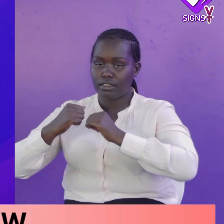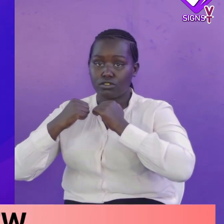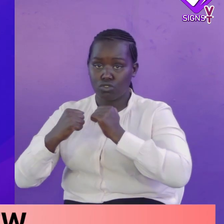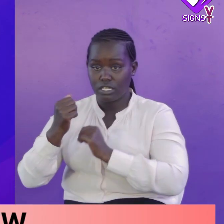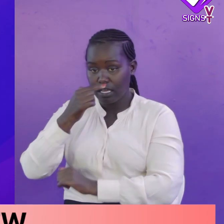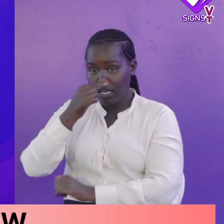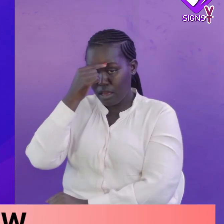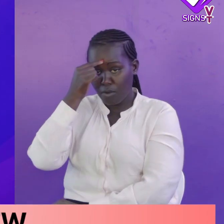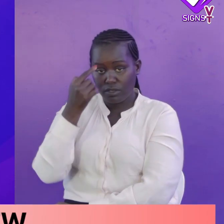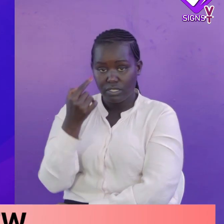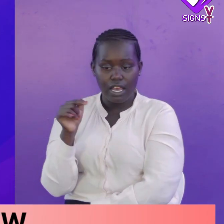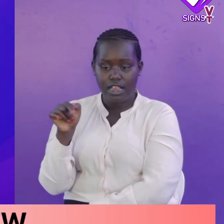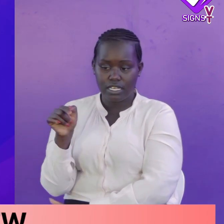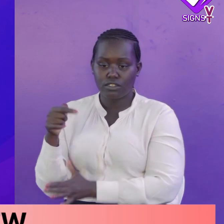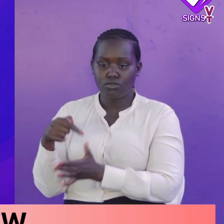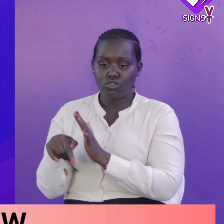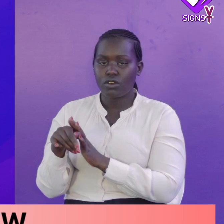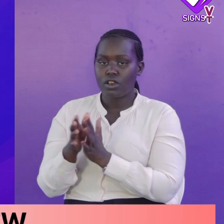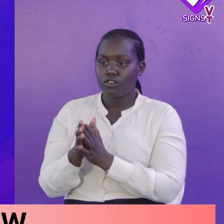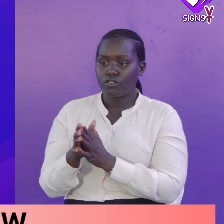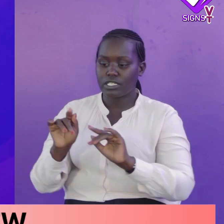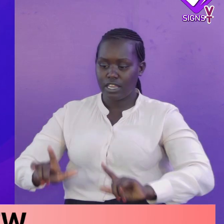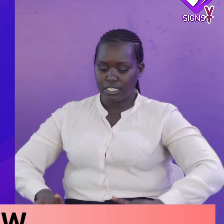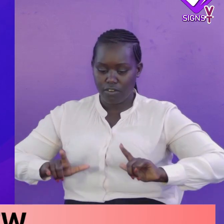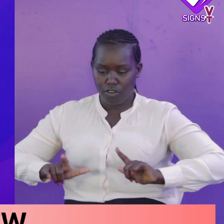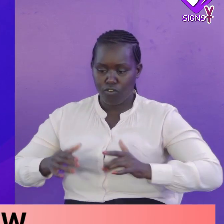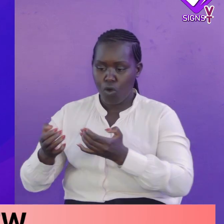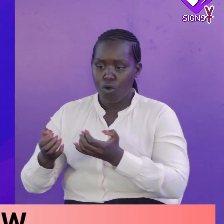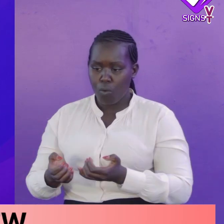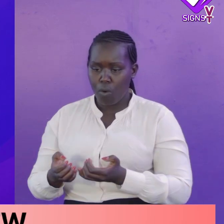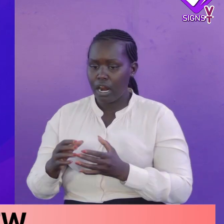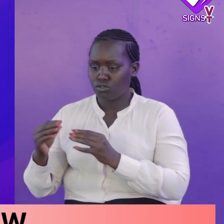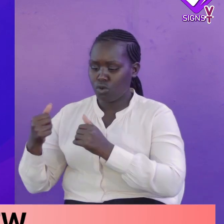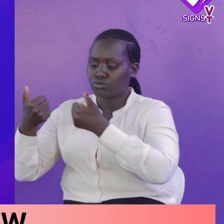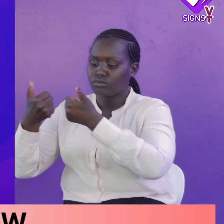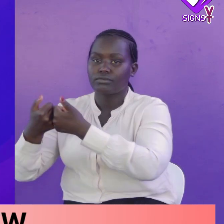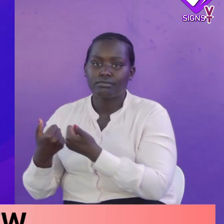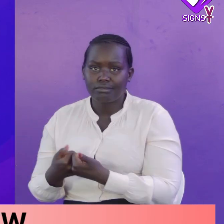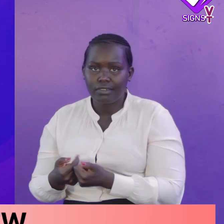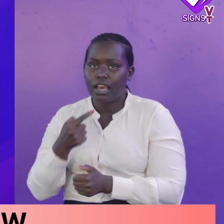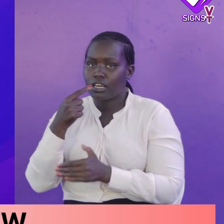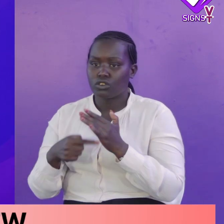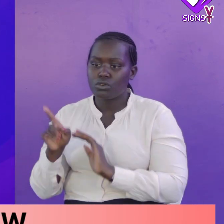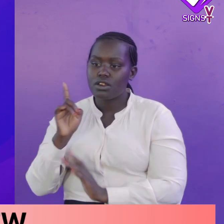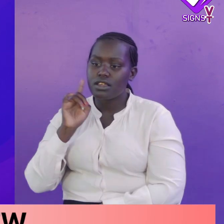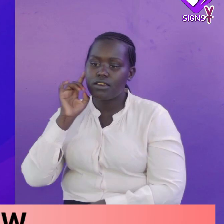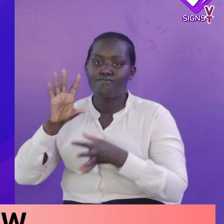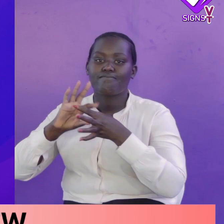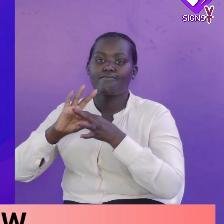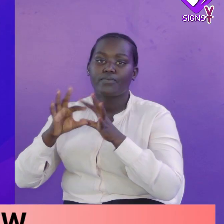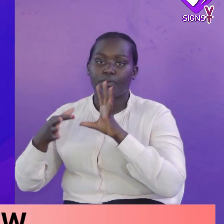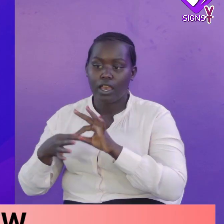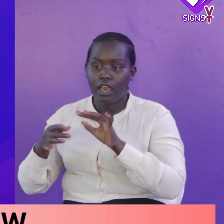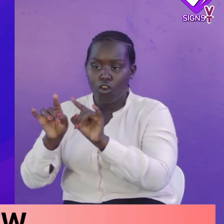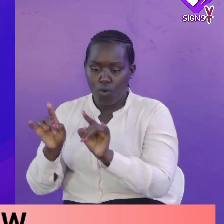because this is the fight for survival. Yeah. We need to go in this competition and make sure that the Deaflympics, they